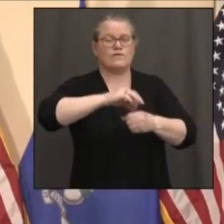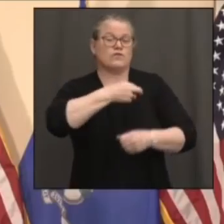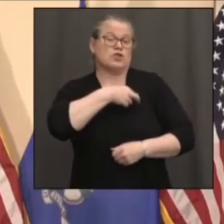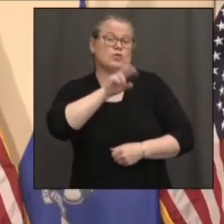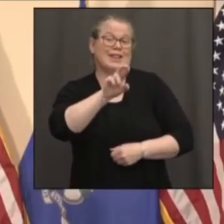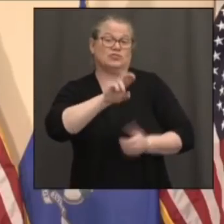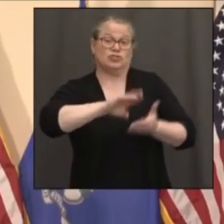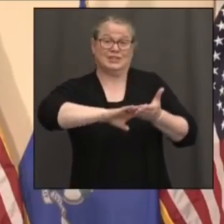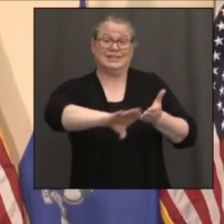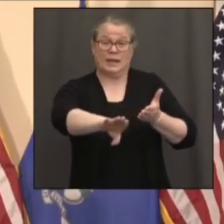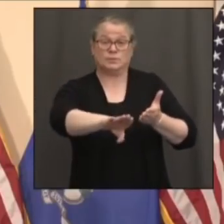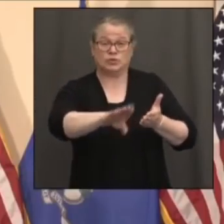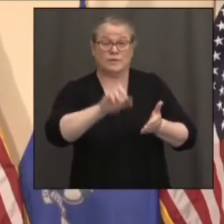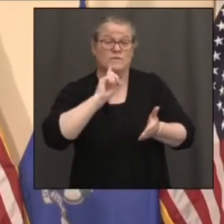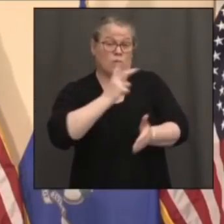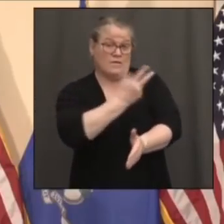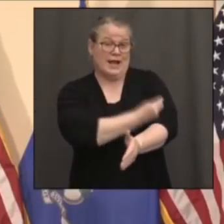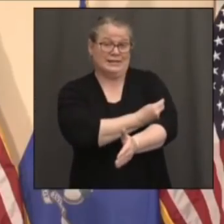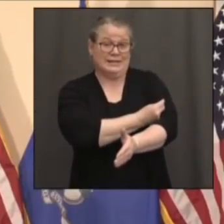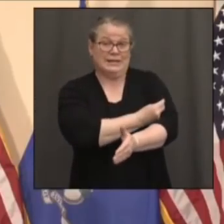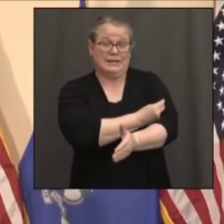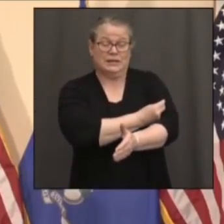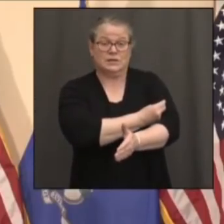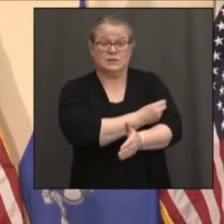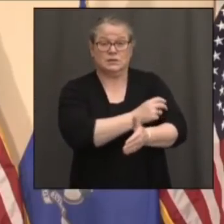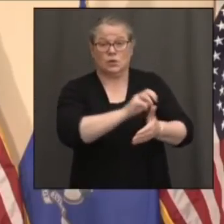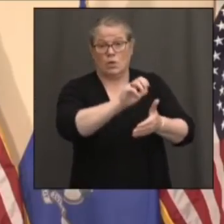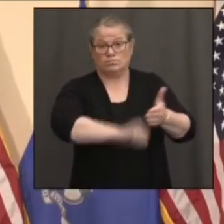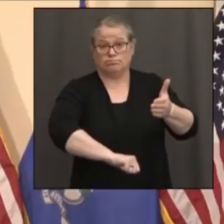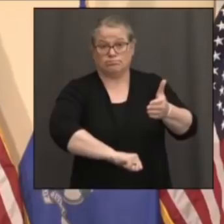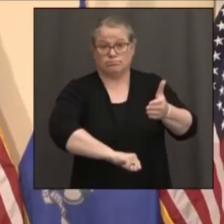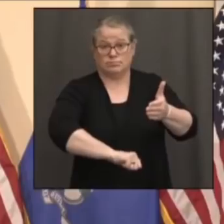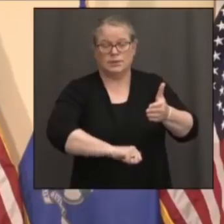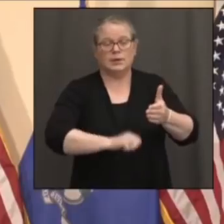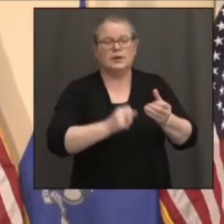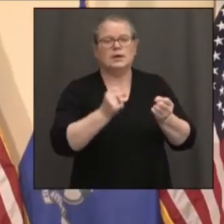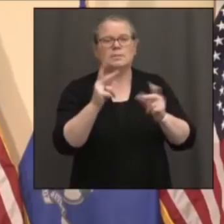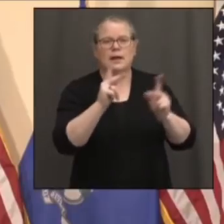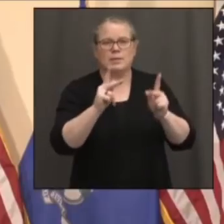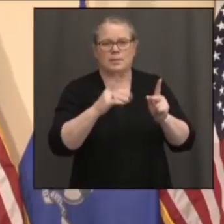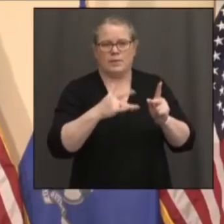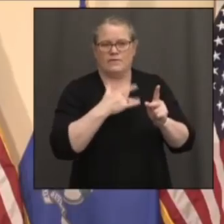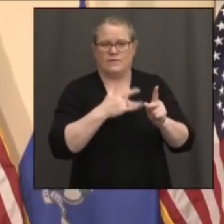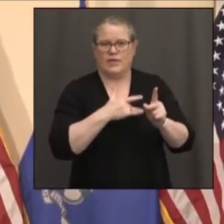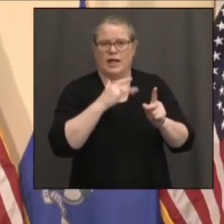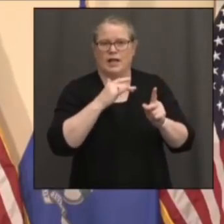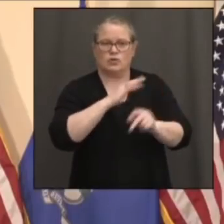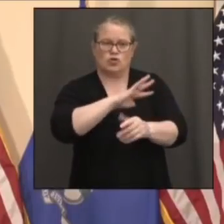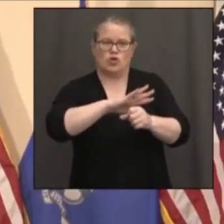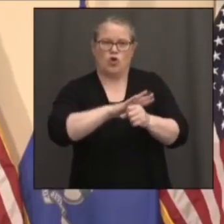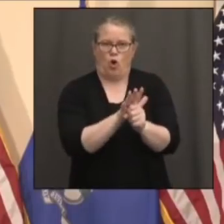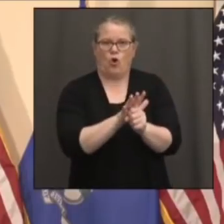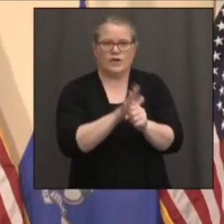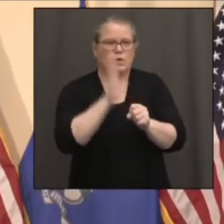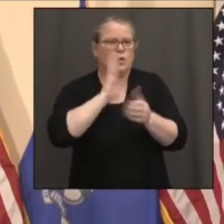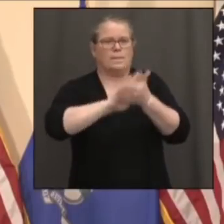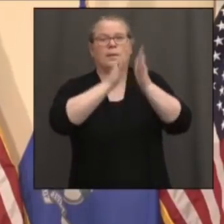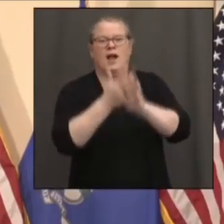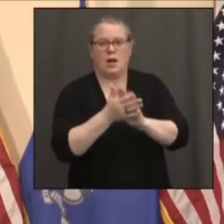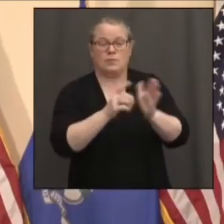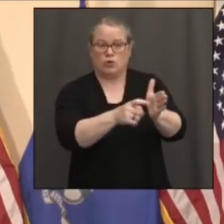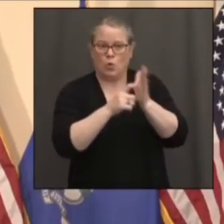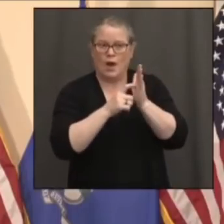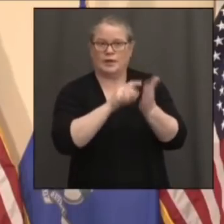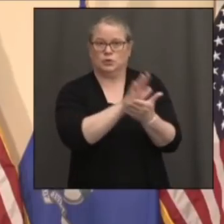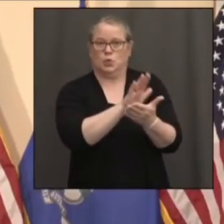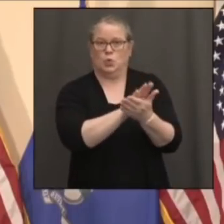matter of time before COVID-19 vaccines would be a required school immunization. What do you have to say